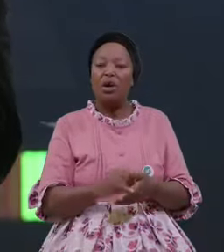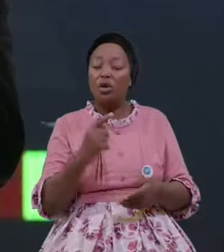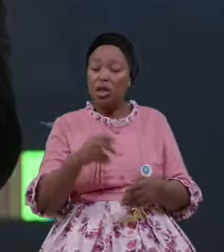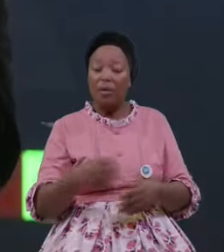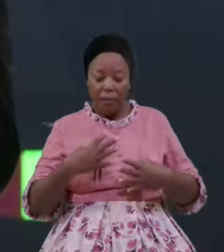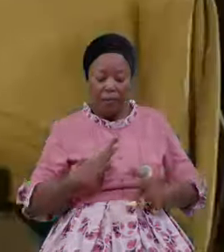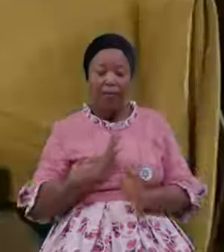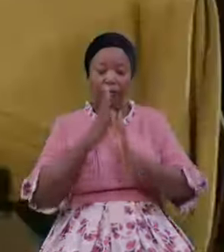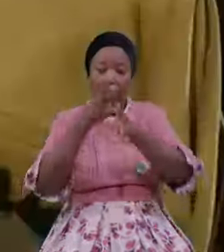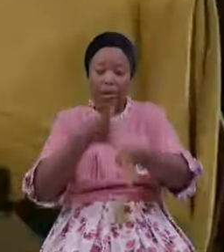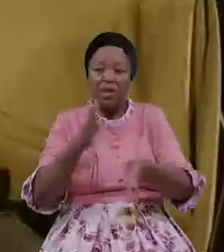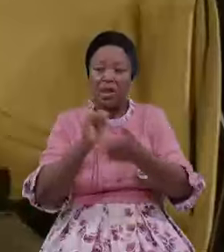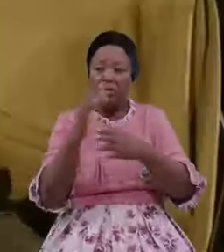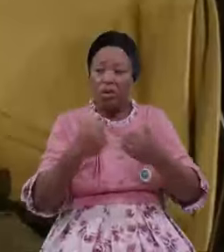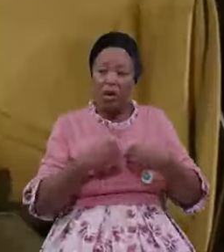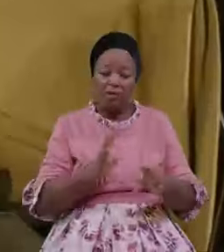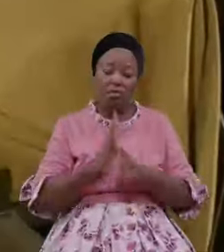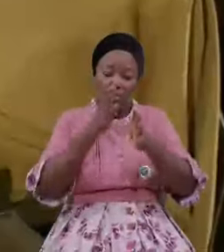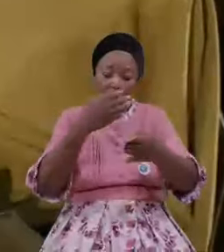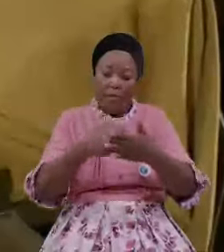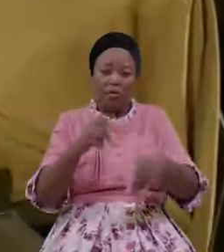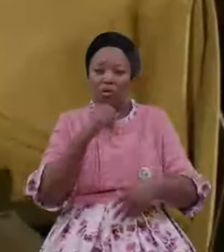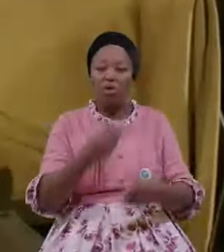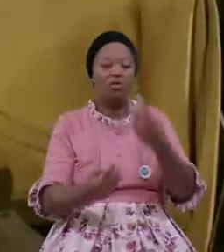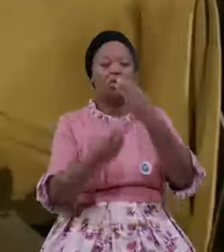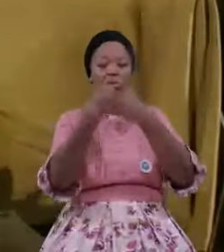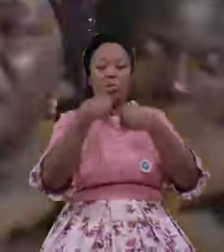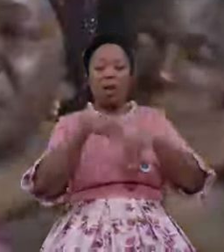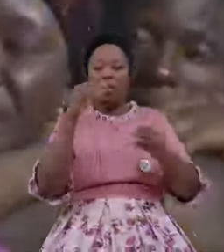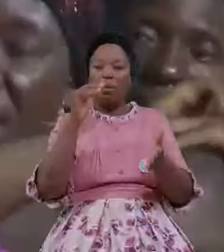again. A good, good amen.